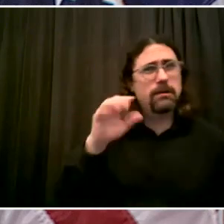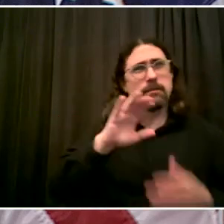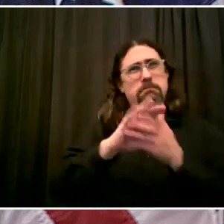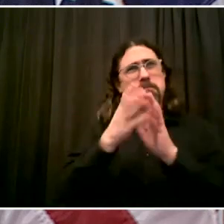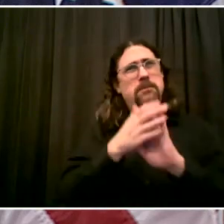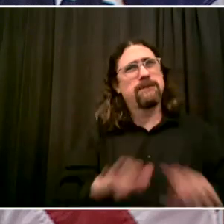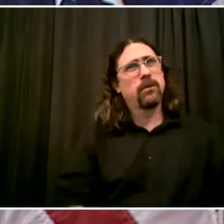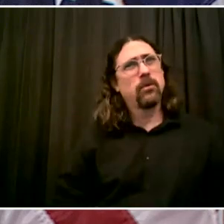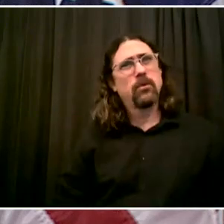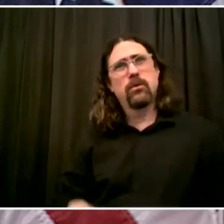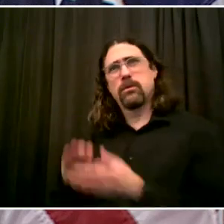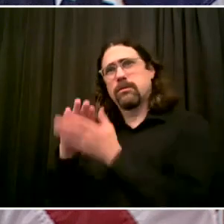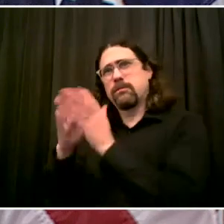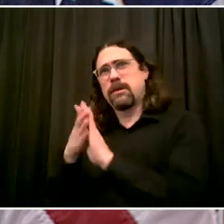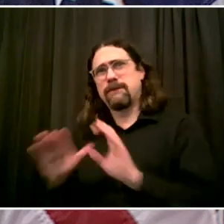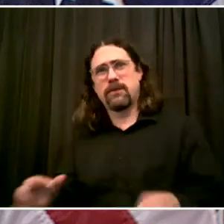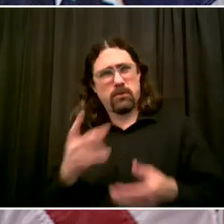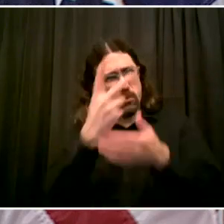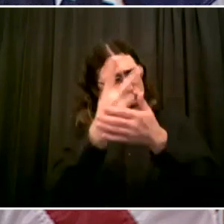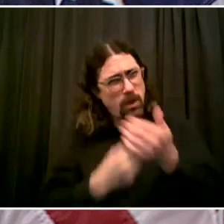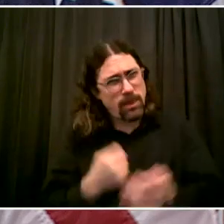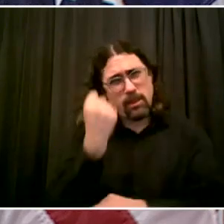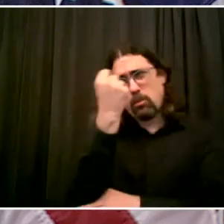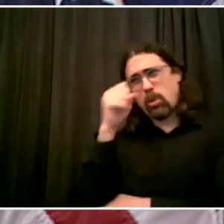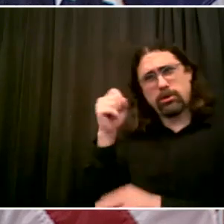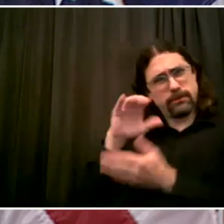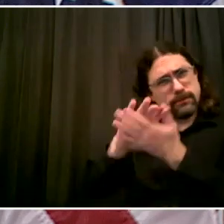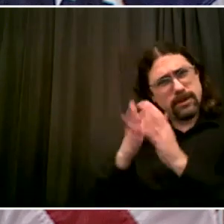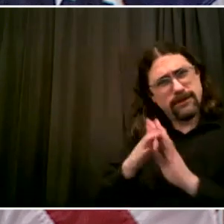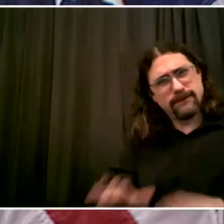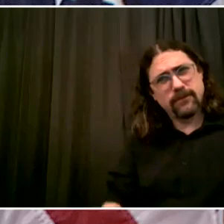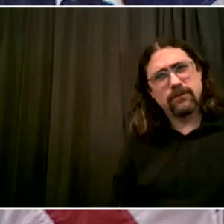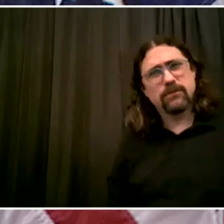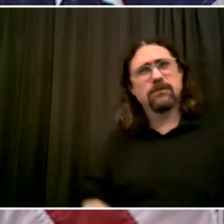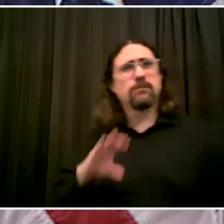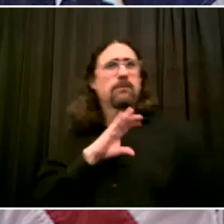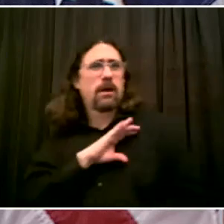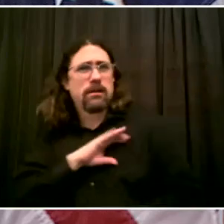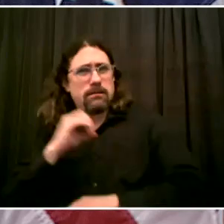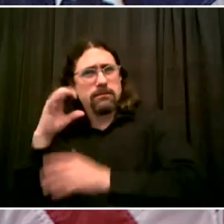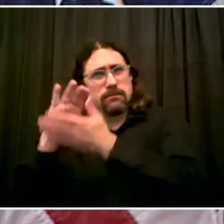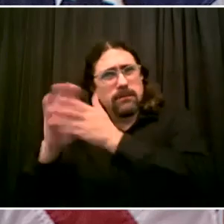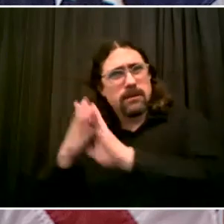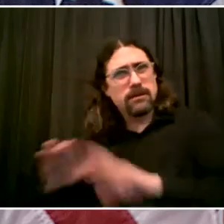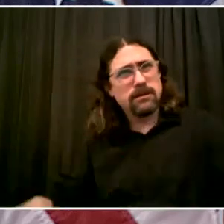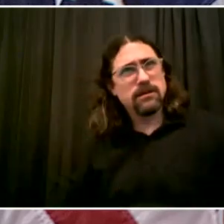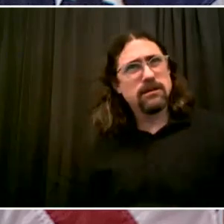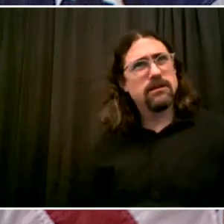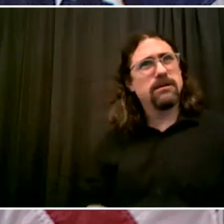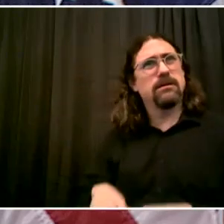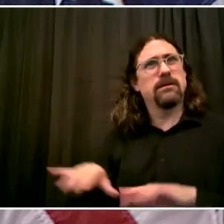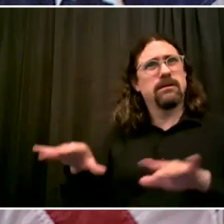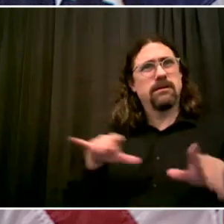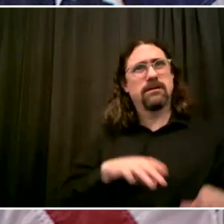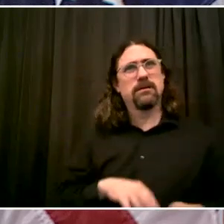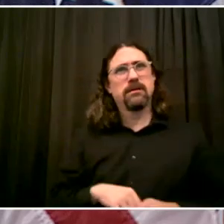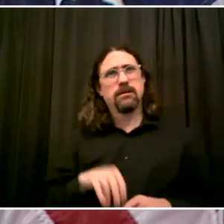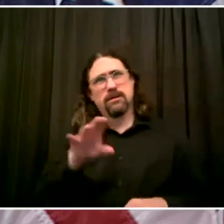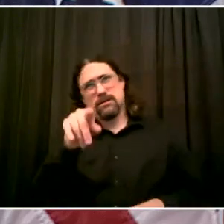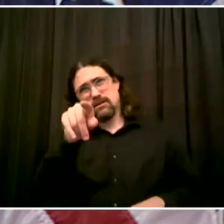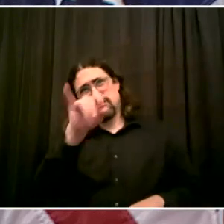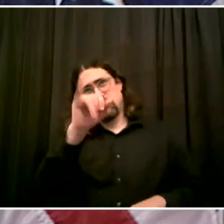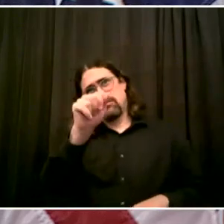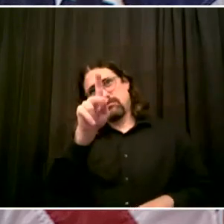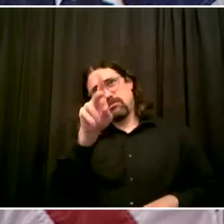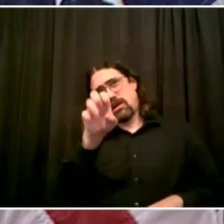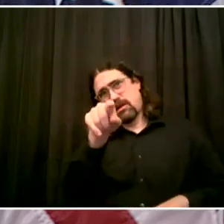Jake, I believe that you believe what you're saying. I also believe that the information Commissioner Shea is putting forward is based on fact,